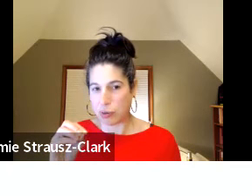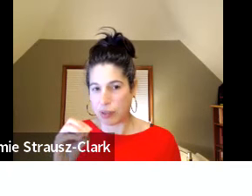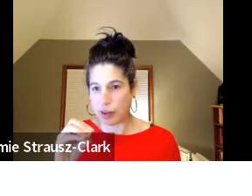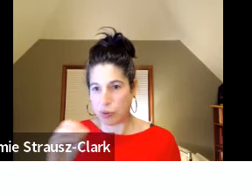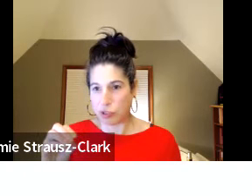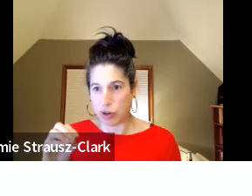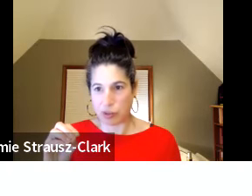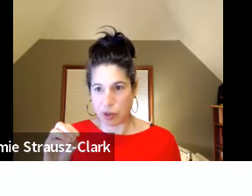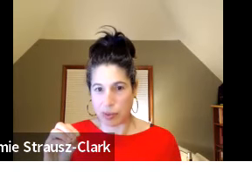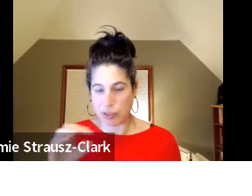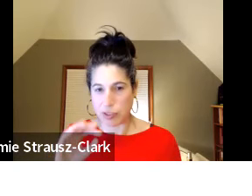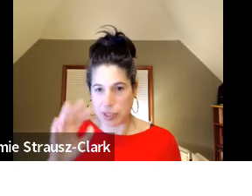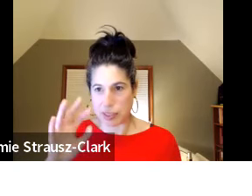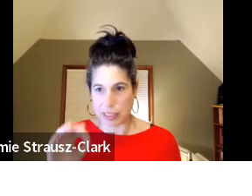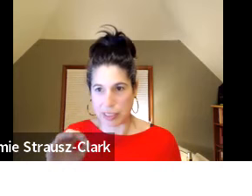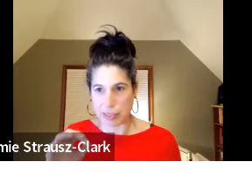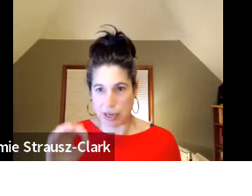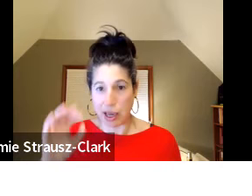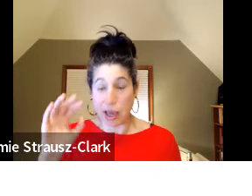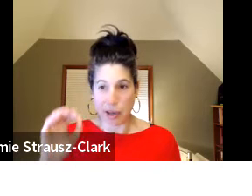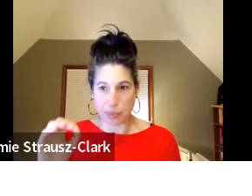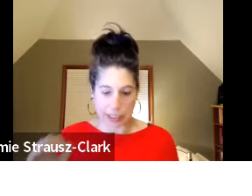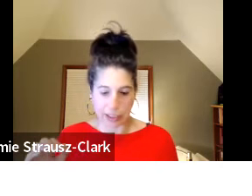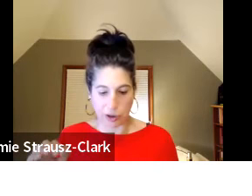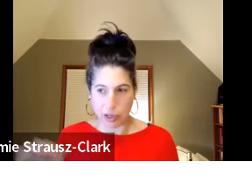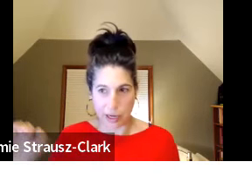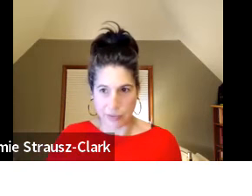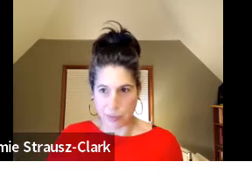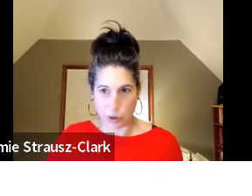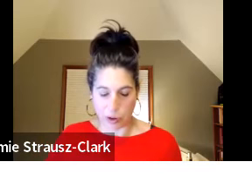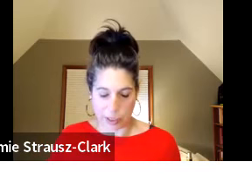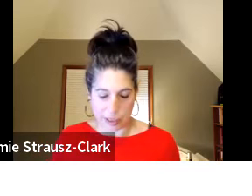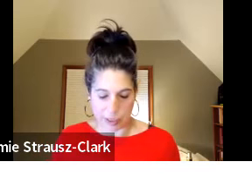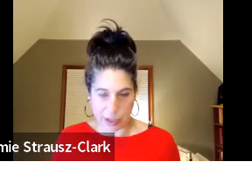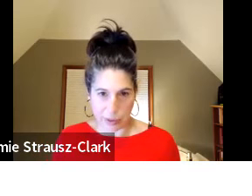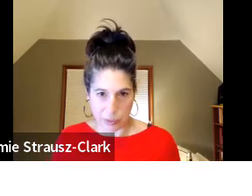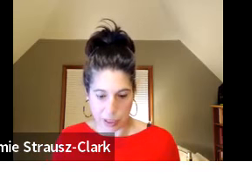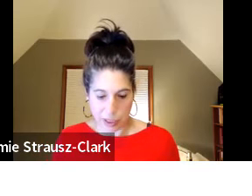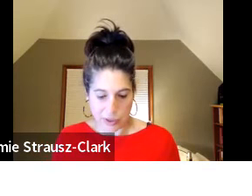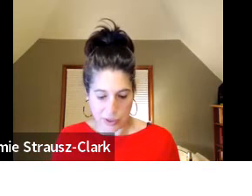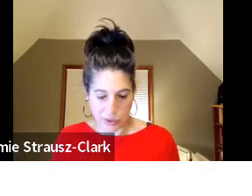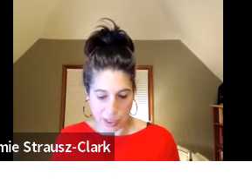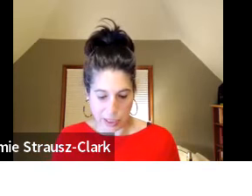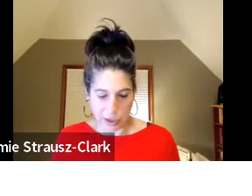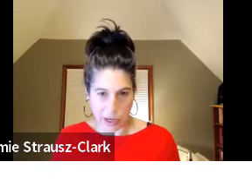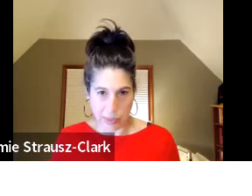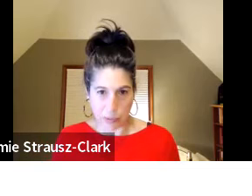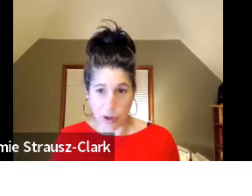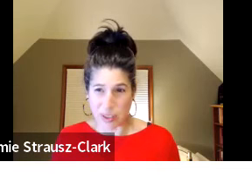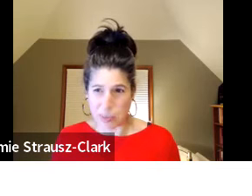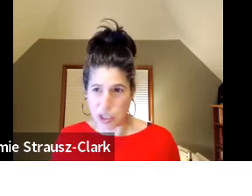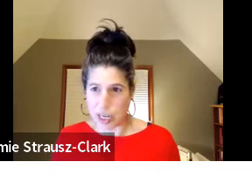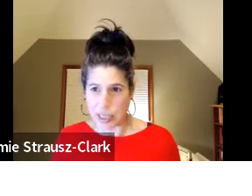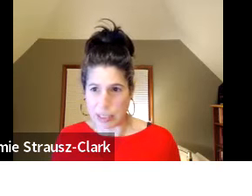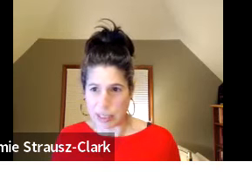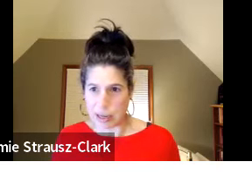know that they are withdrawing from comments. So this list is not completely current. I have a more current list on my own screen here. And we're